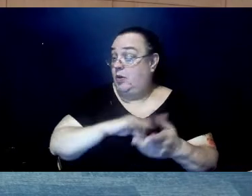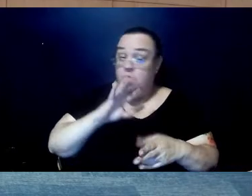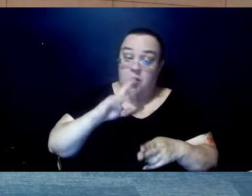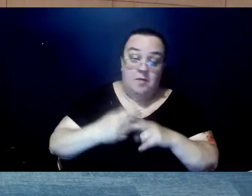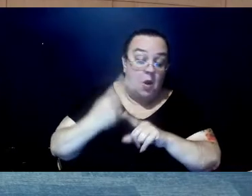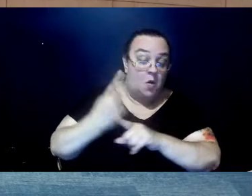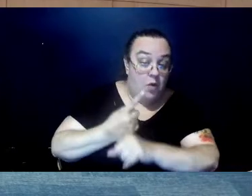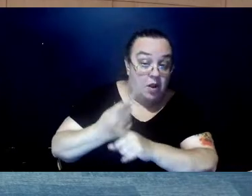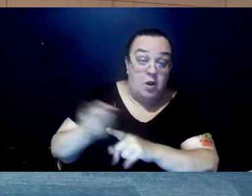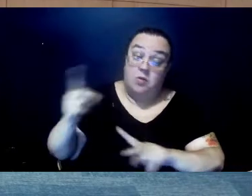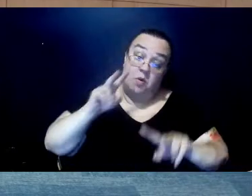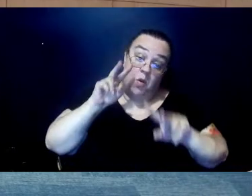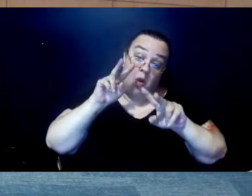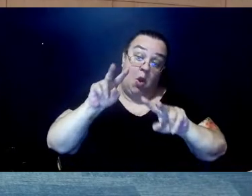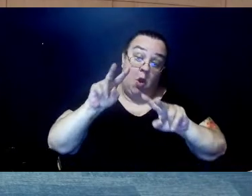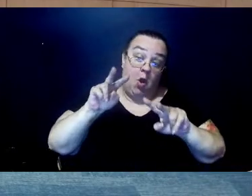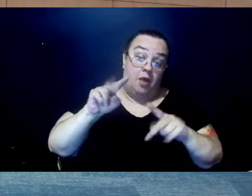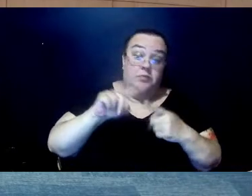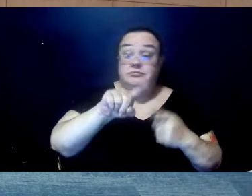the town administrators'